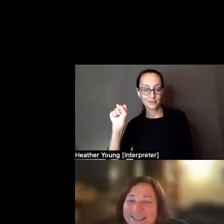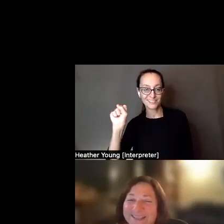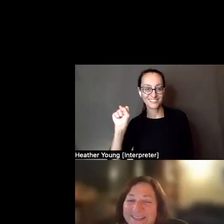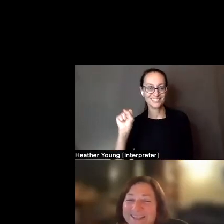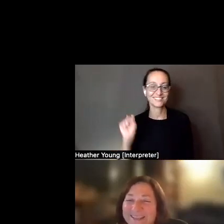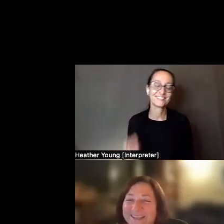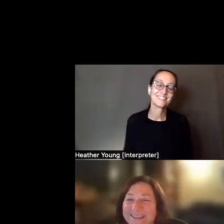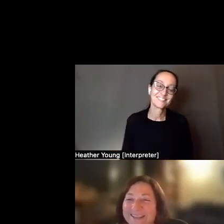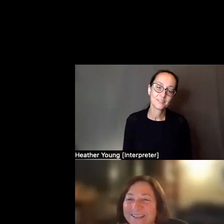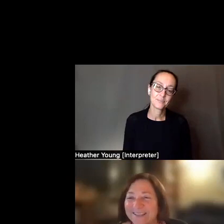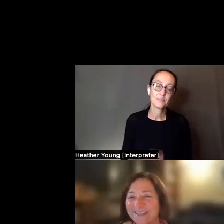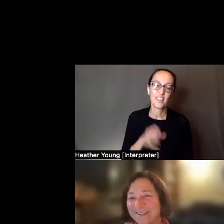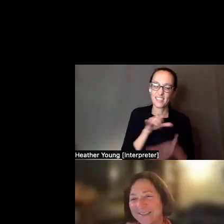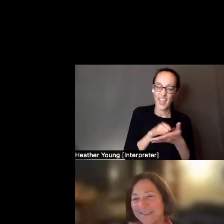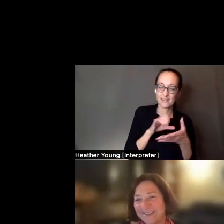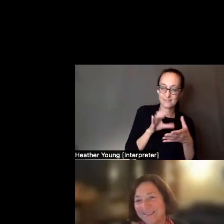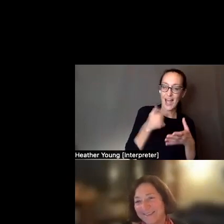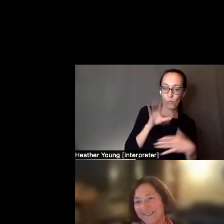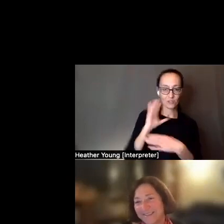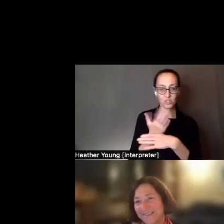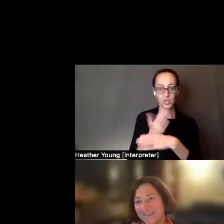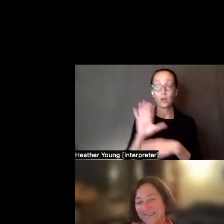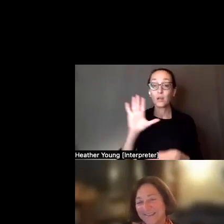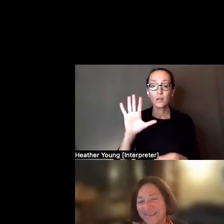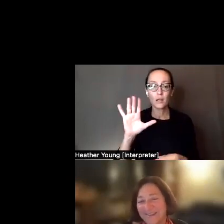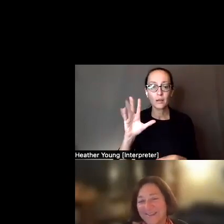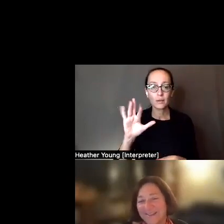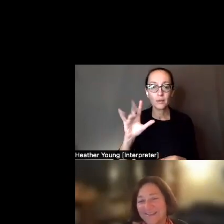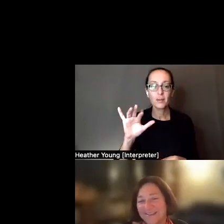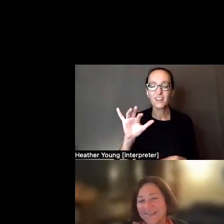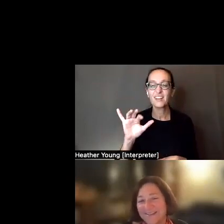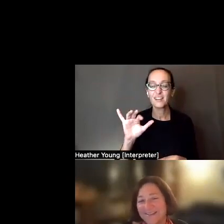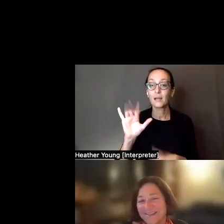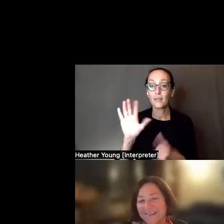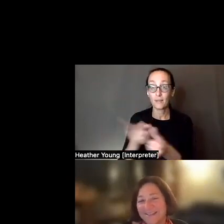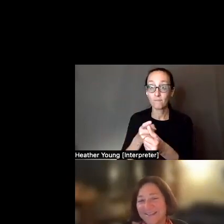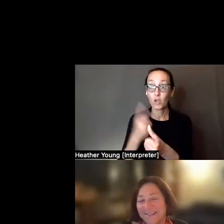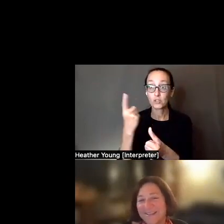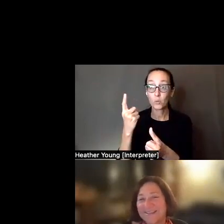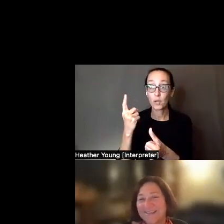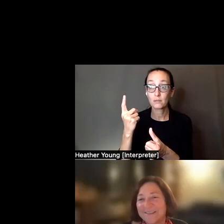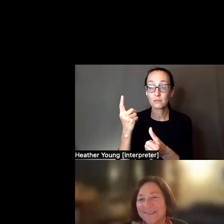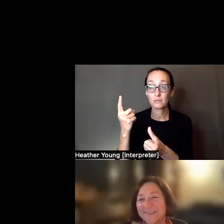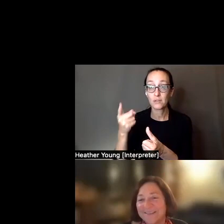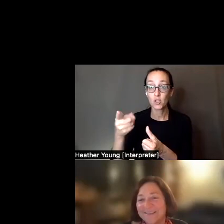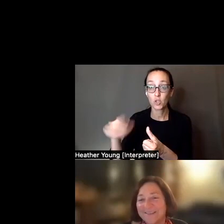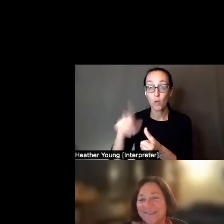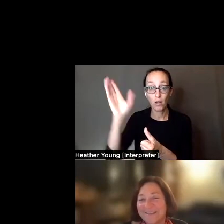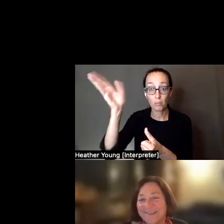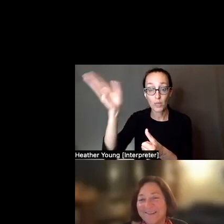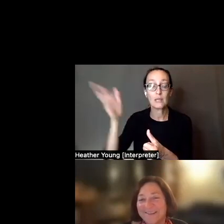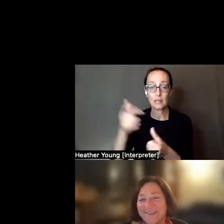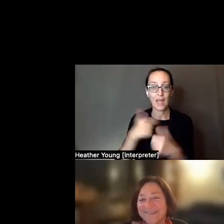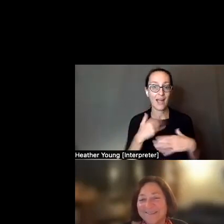that. I know that I shared the first one that you guys had out with my family. So thank you for